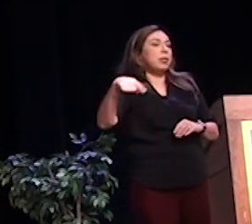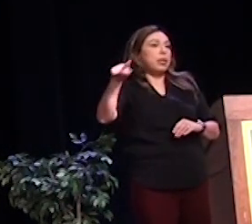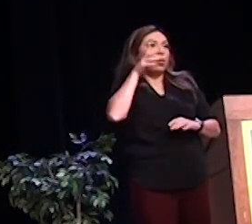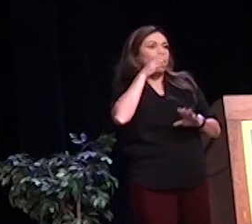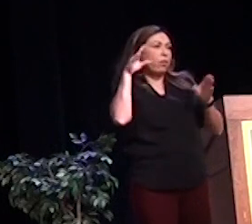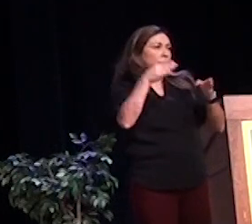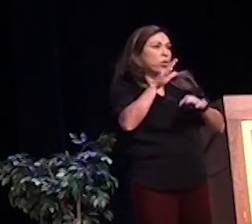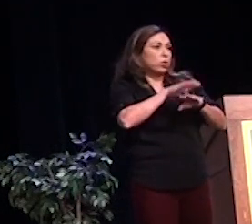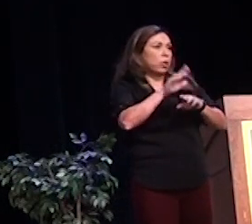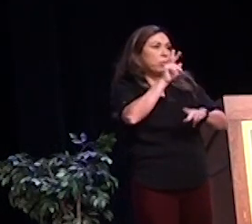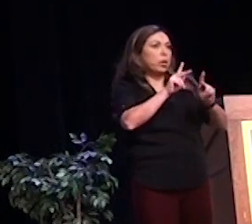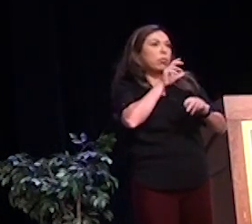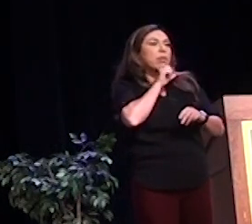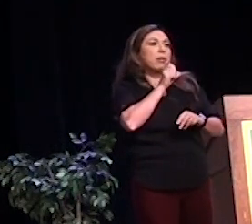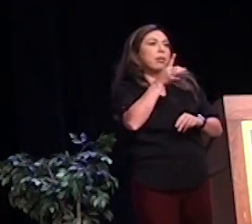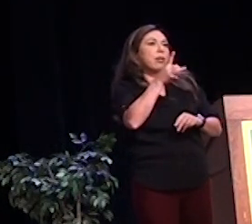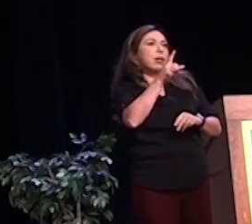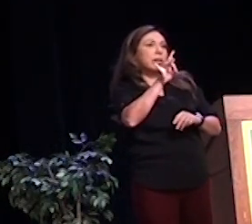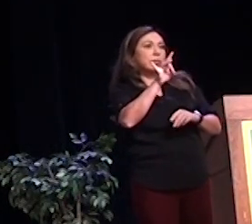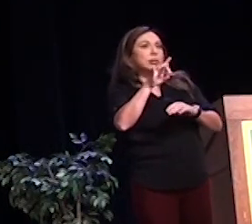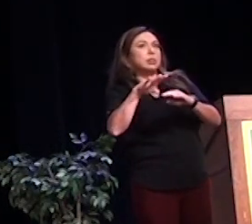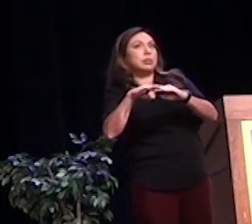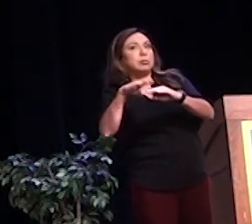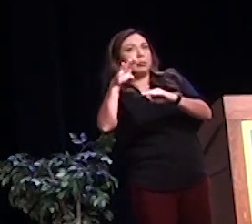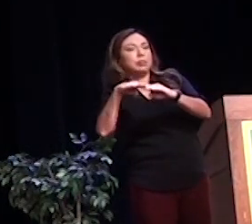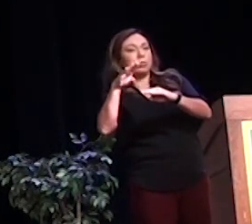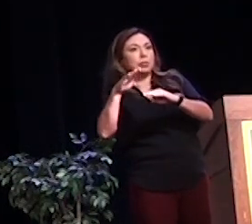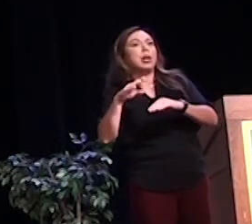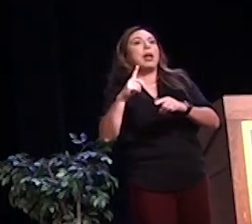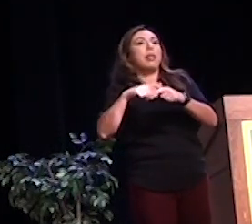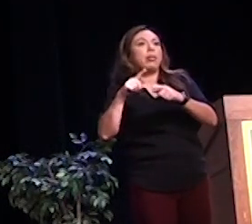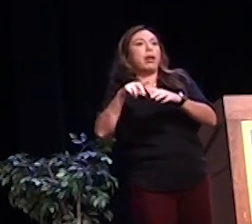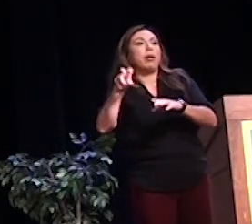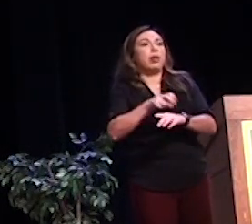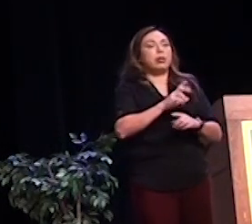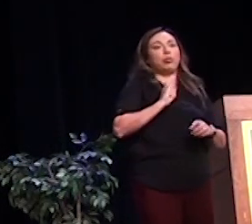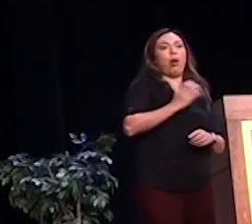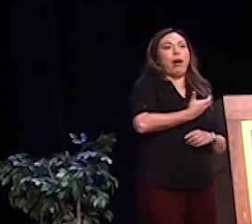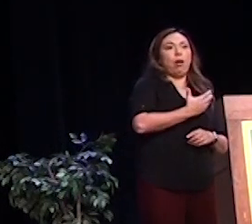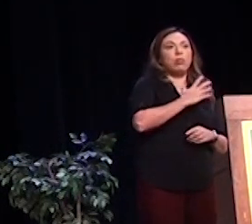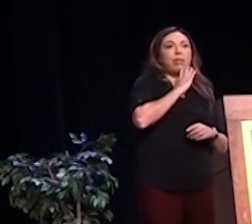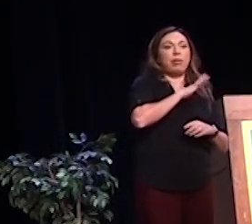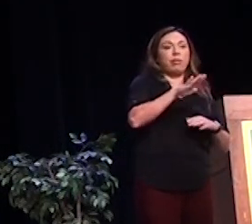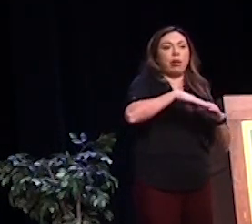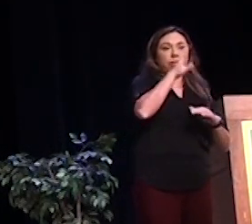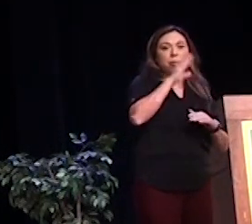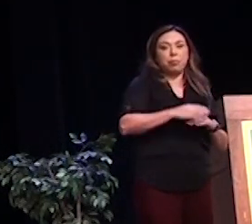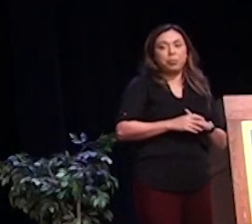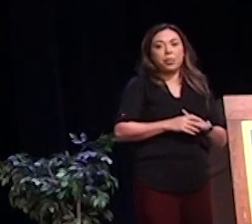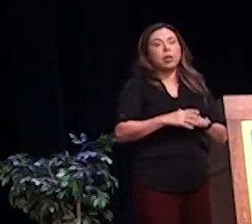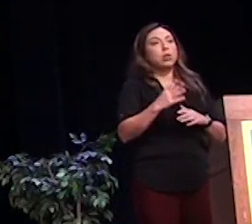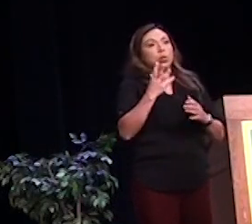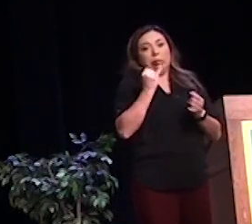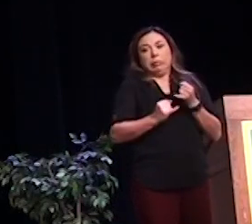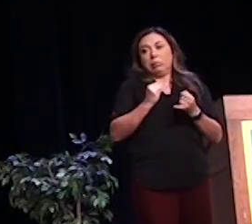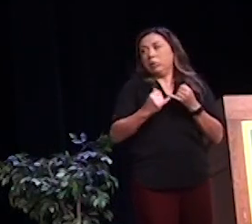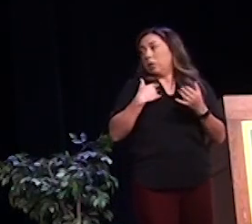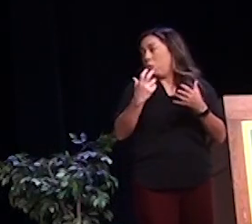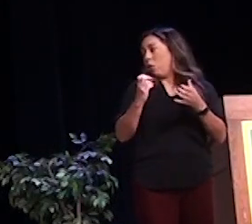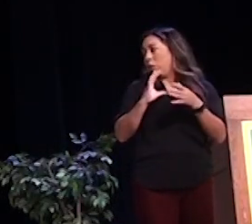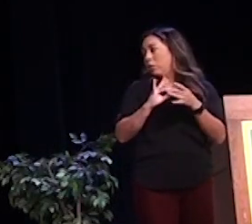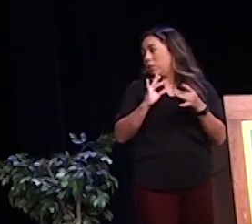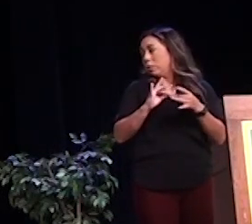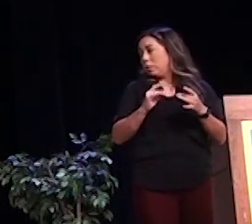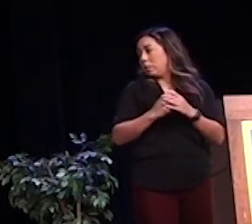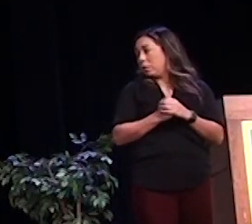that are 18 that may not fit our criteria. I also just want to maybe end by just saying I apologize